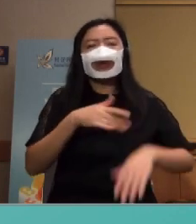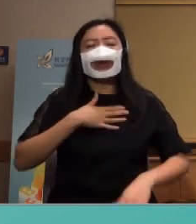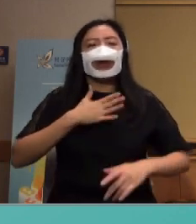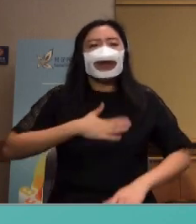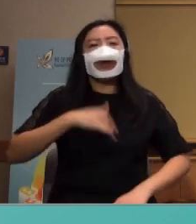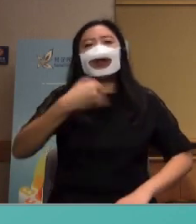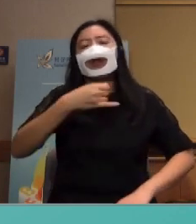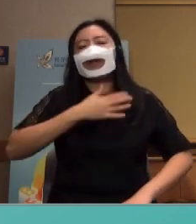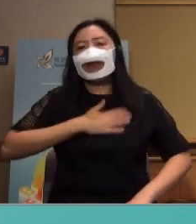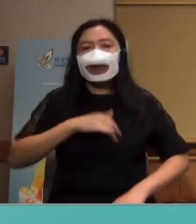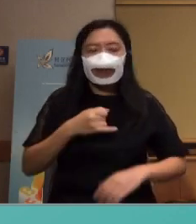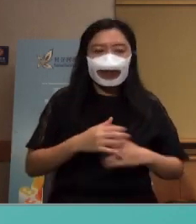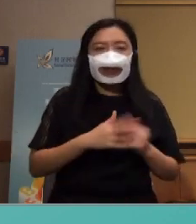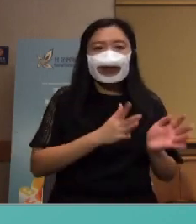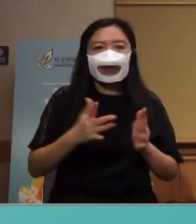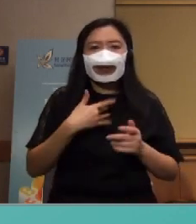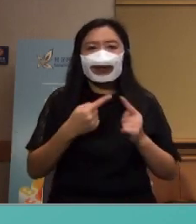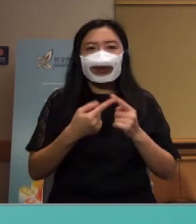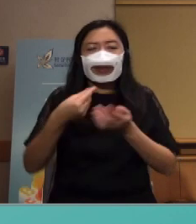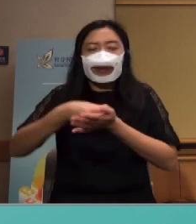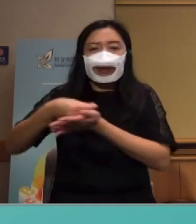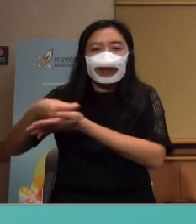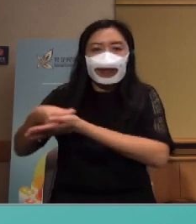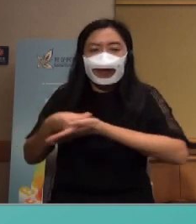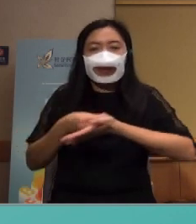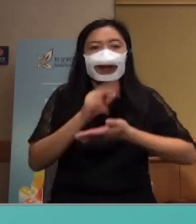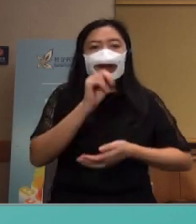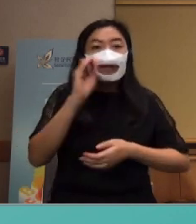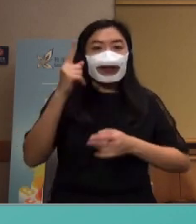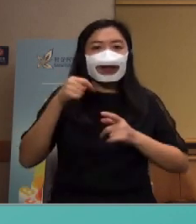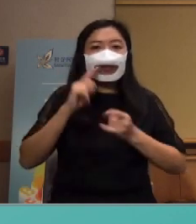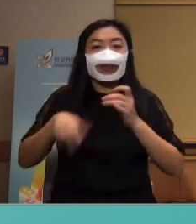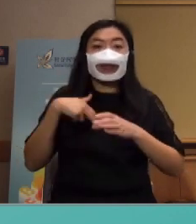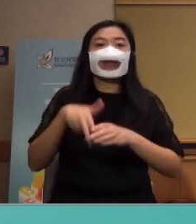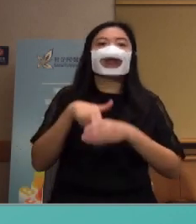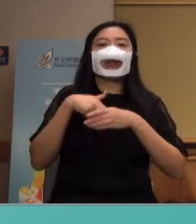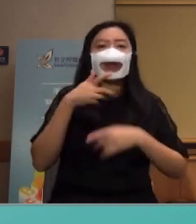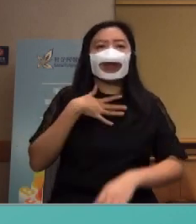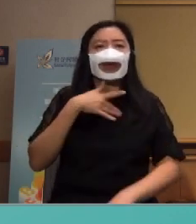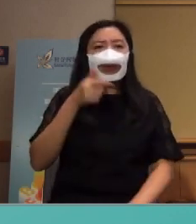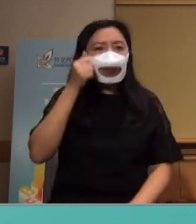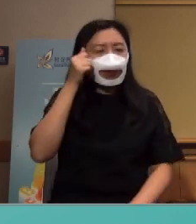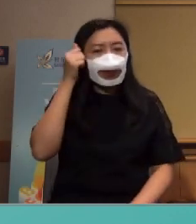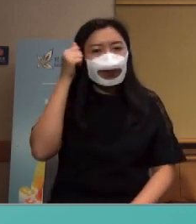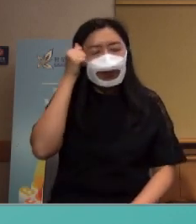That's tough. So let's change the direction. Is let's